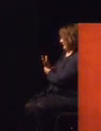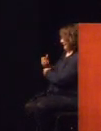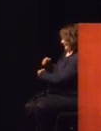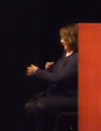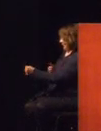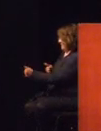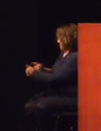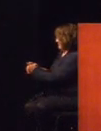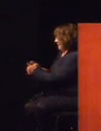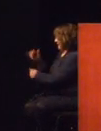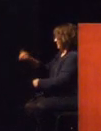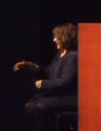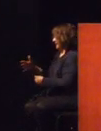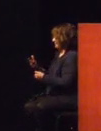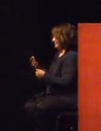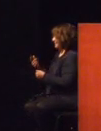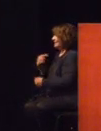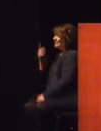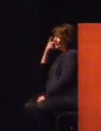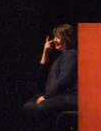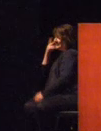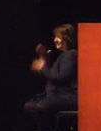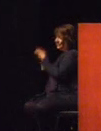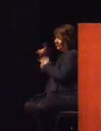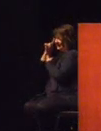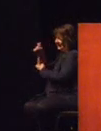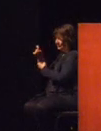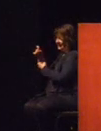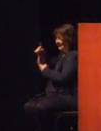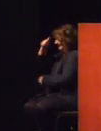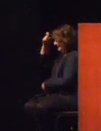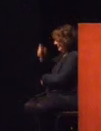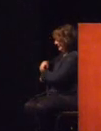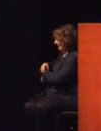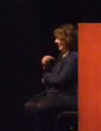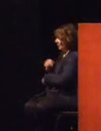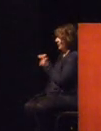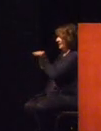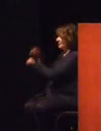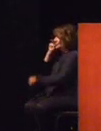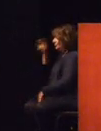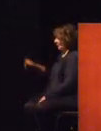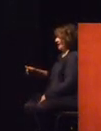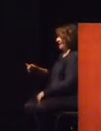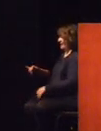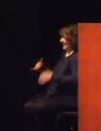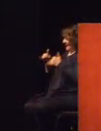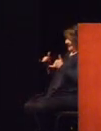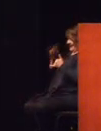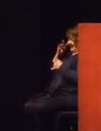And so we are seeing student interest in summer, and we'll continue to look at that. As we look at fall